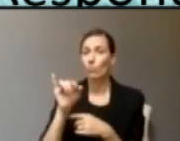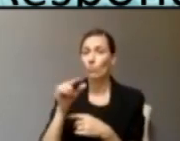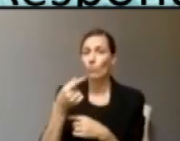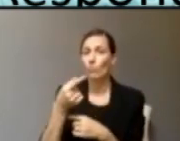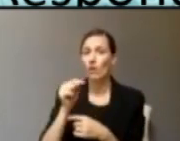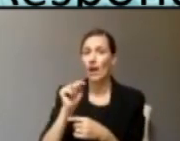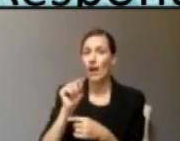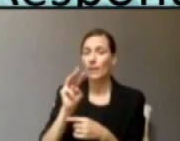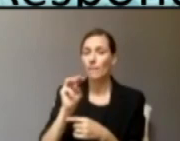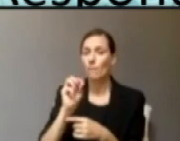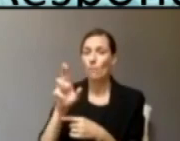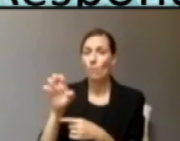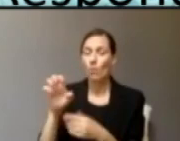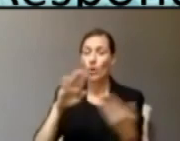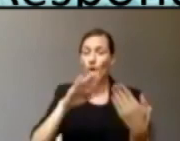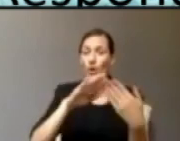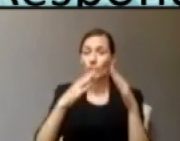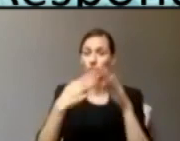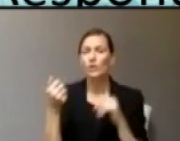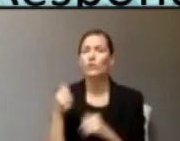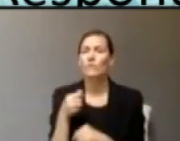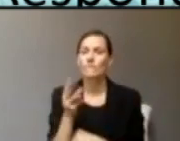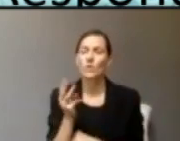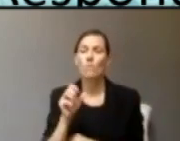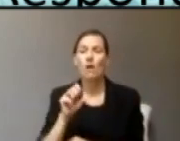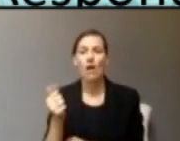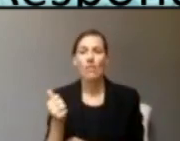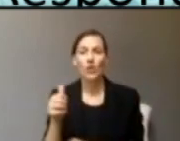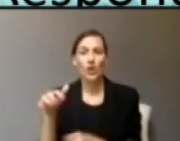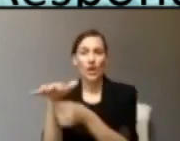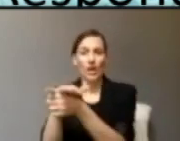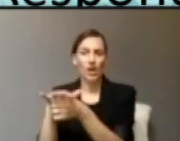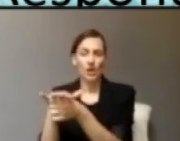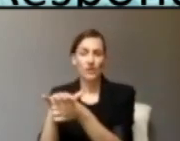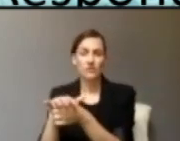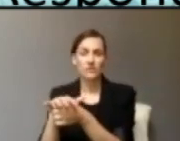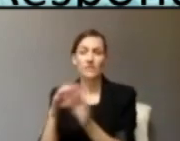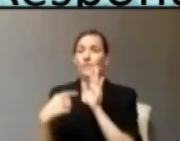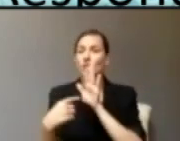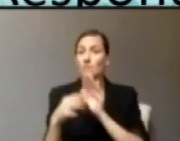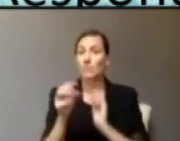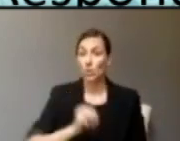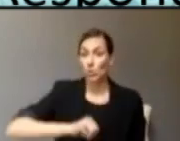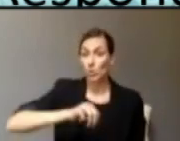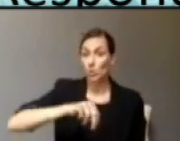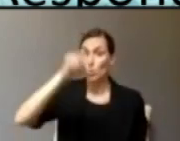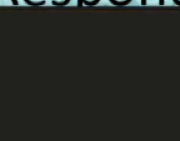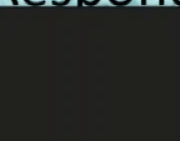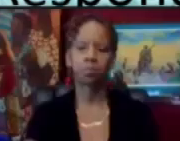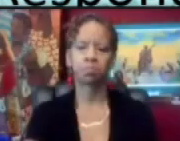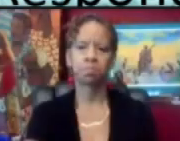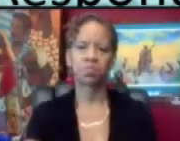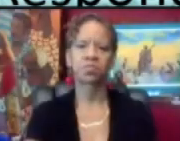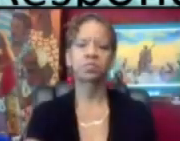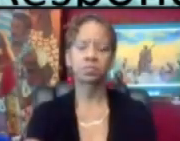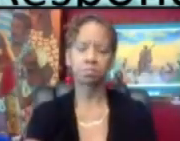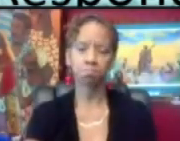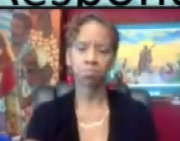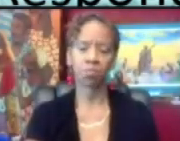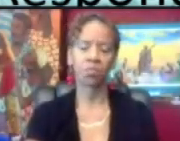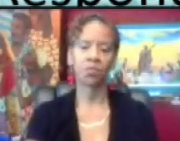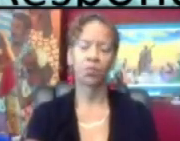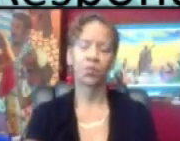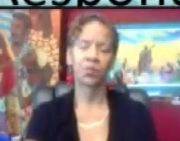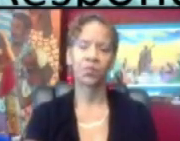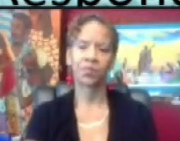a few other areas. For example, the Northwest Community Center is in that area,